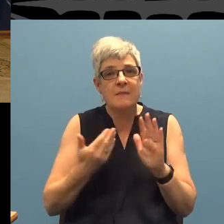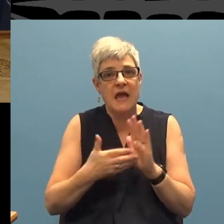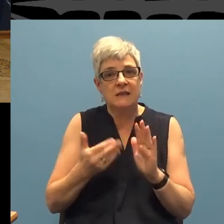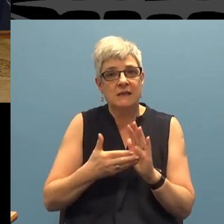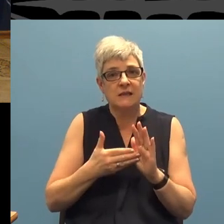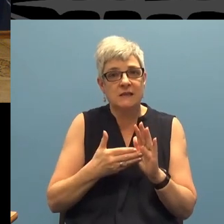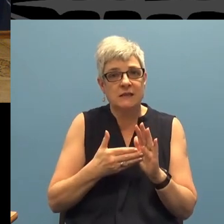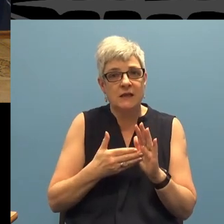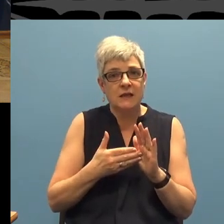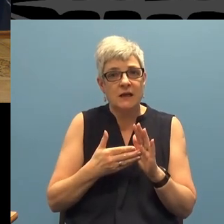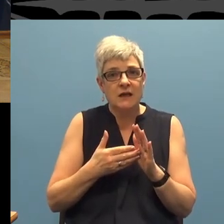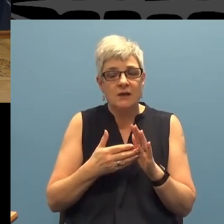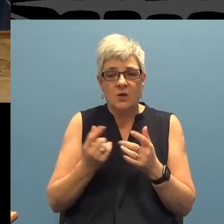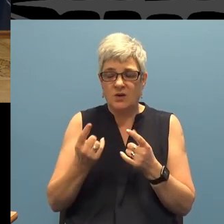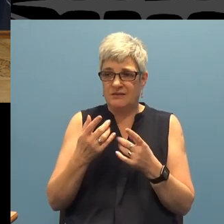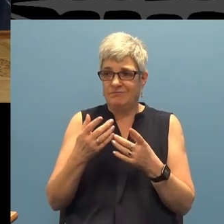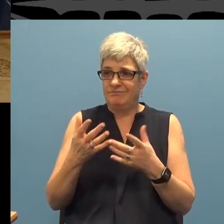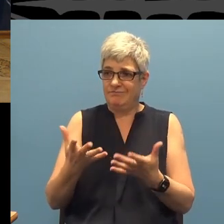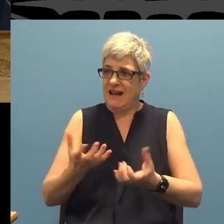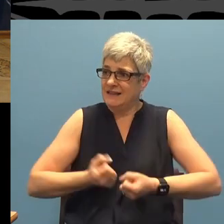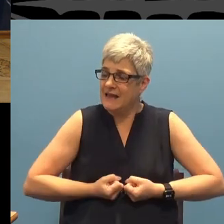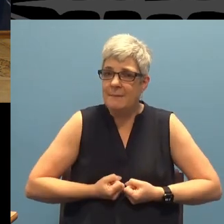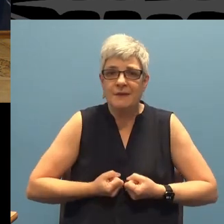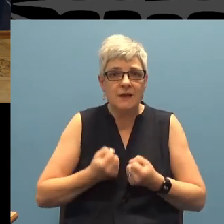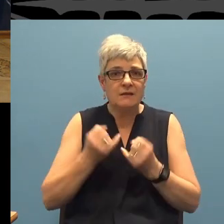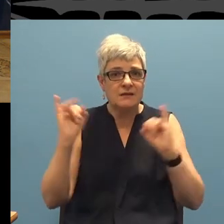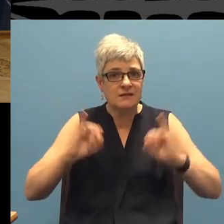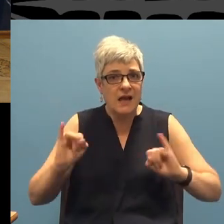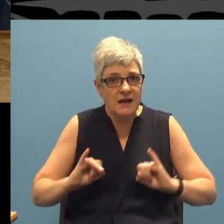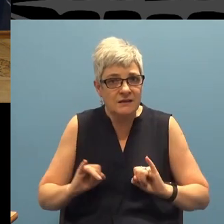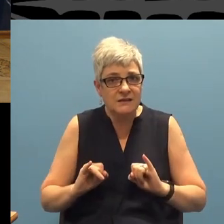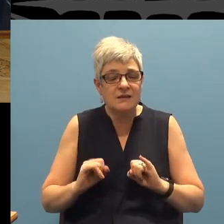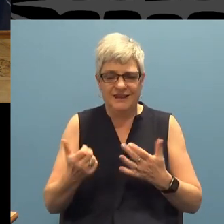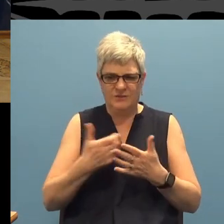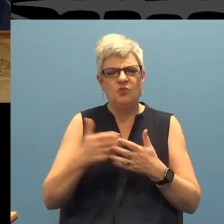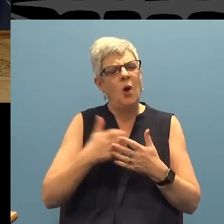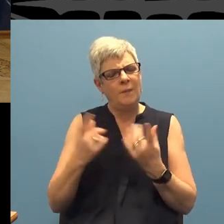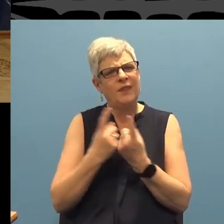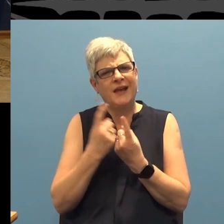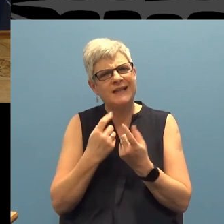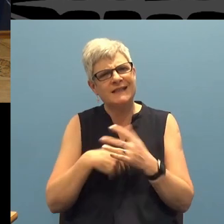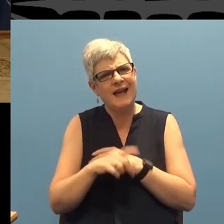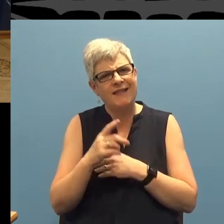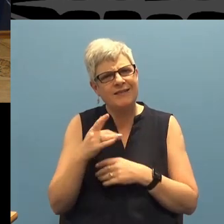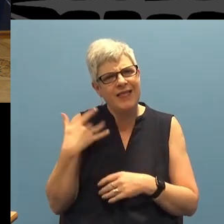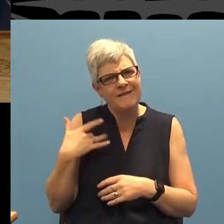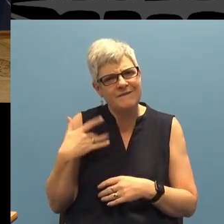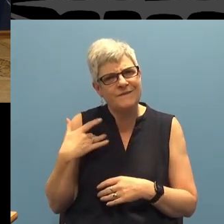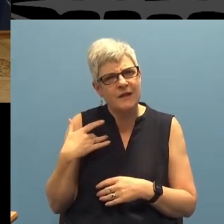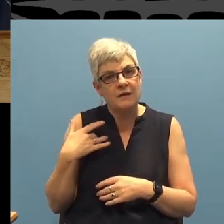who embraced the scandalous, God who is in the ordinary things of life, God is here.